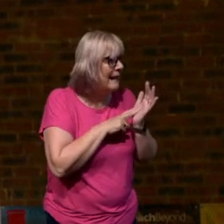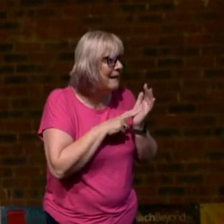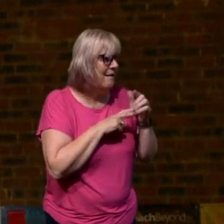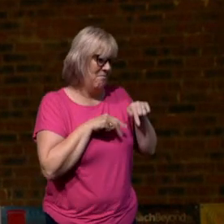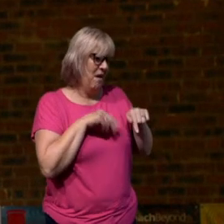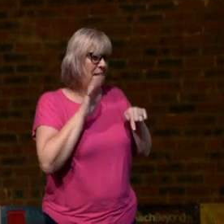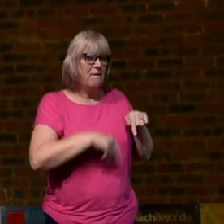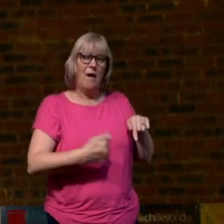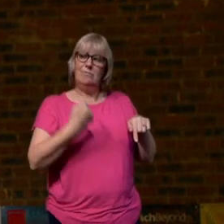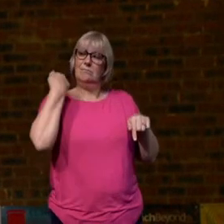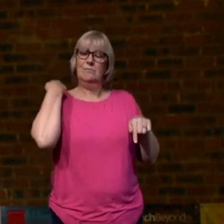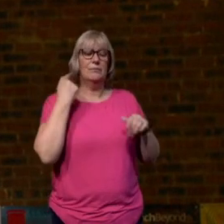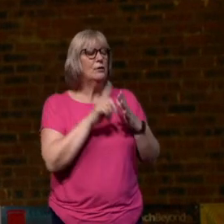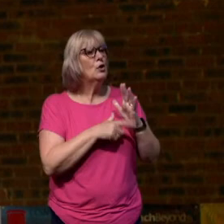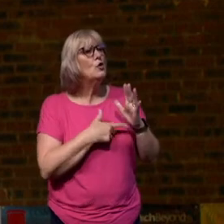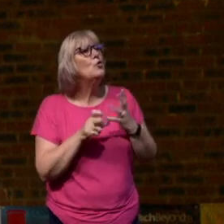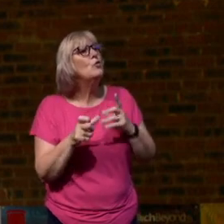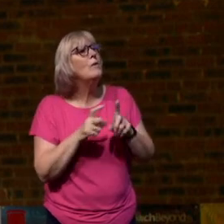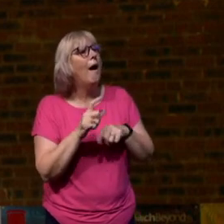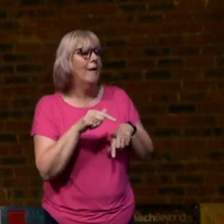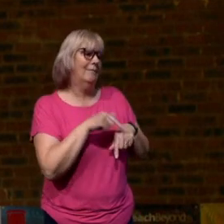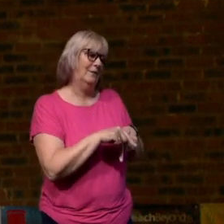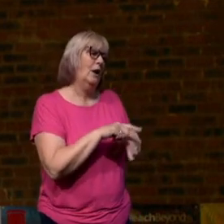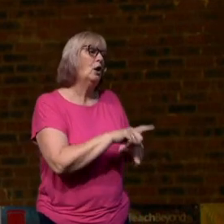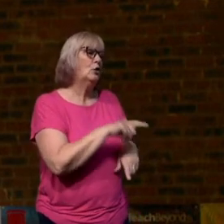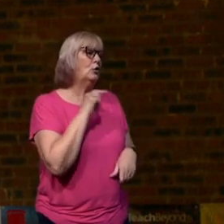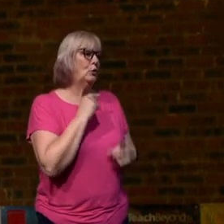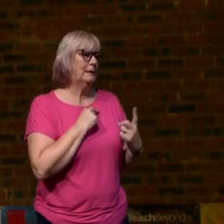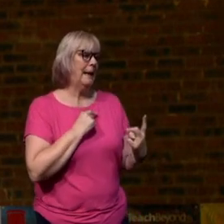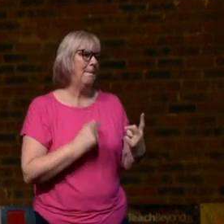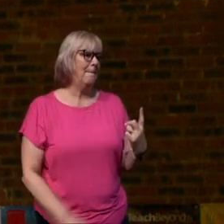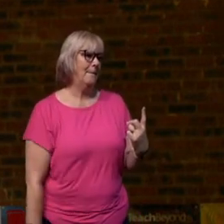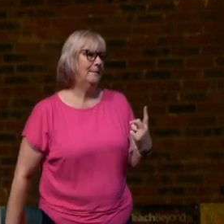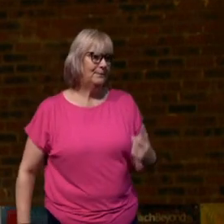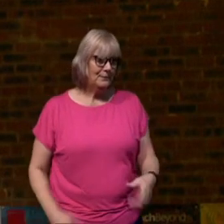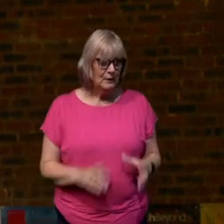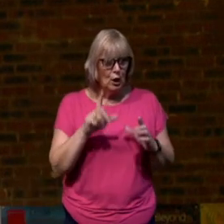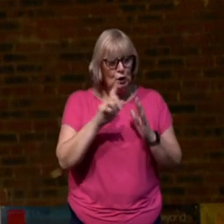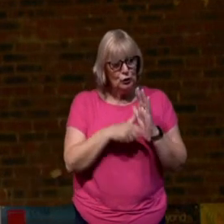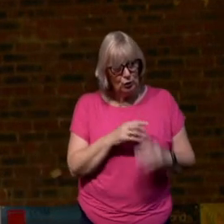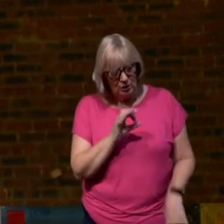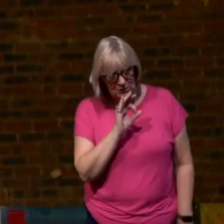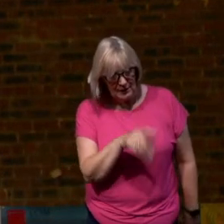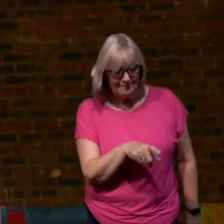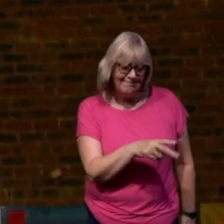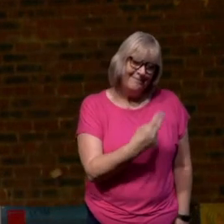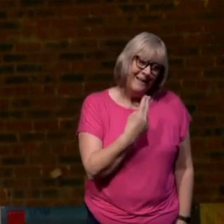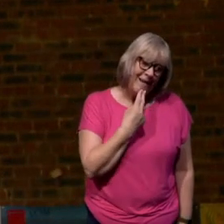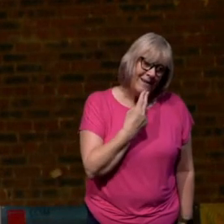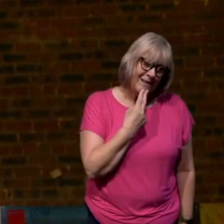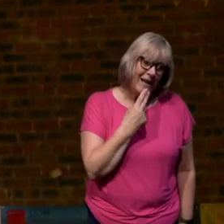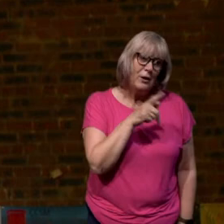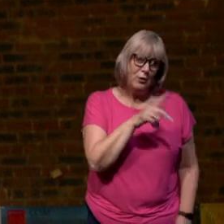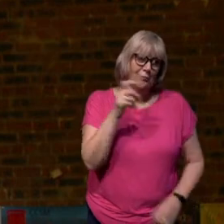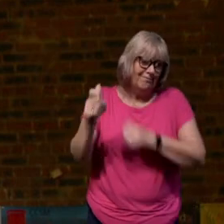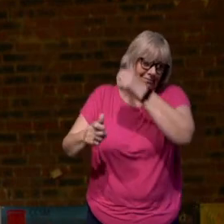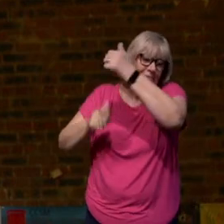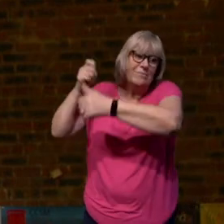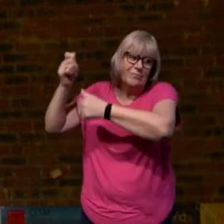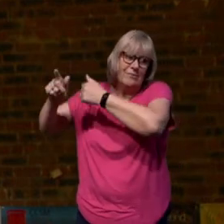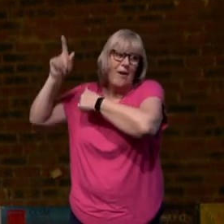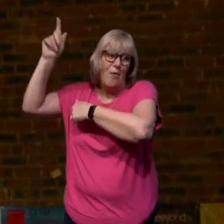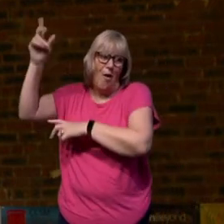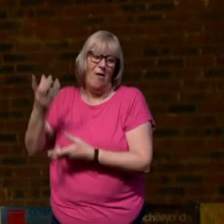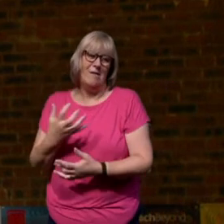the tribe of Judah was chosen. Then Joshua said to Achan, "My son, give glory to the Lord, the God